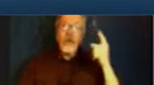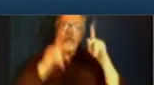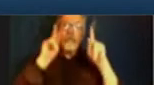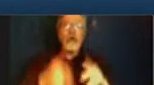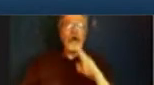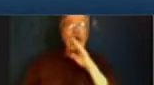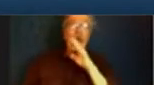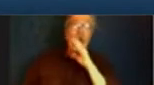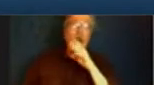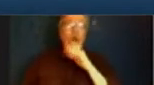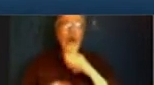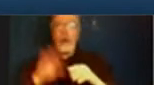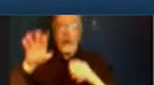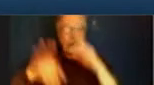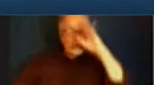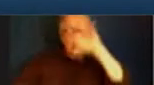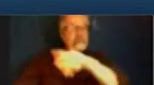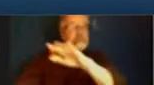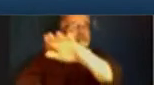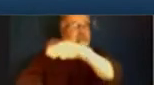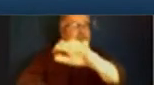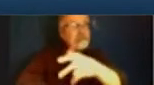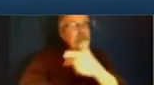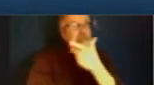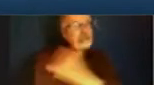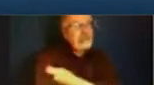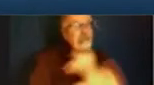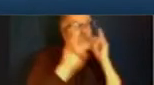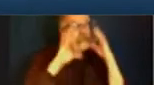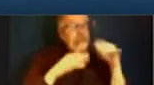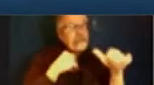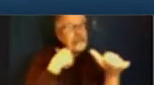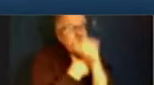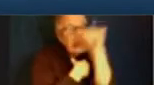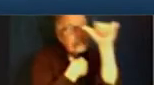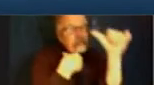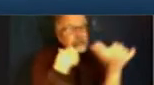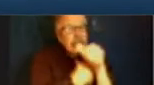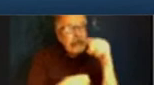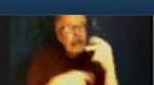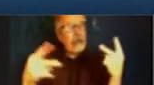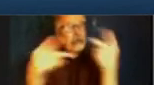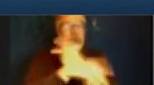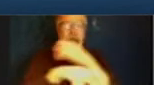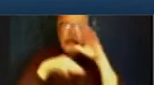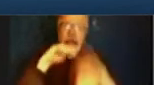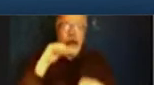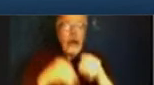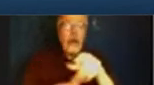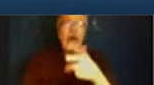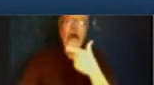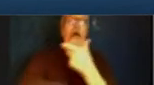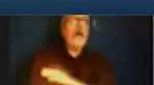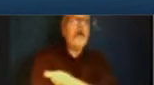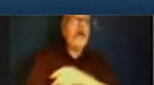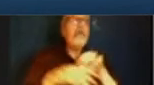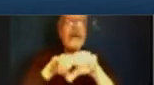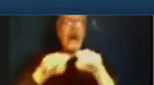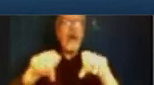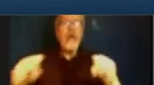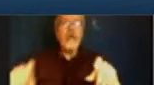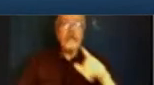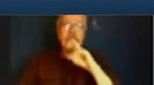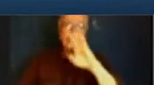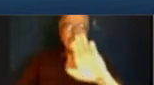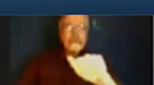dangerous to get the vaccine than not to. What a bunch of baloney. What a bunch of baloney. It is clear that the